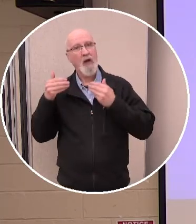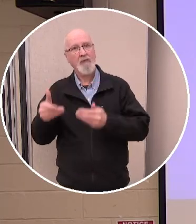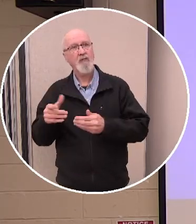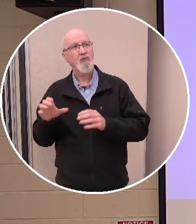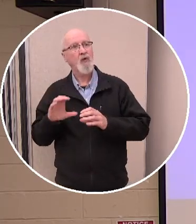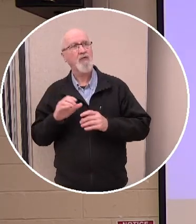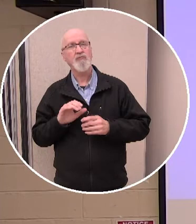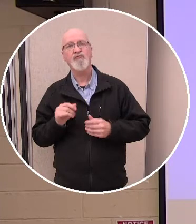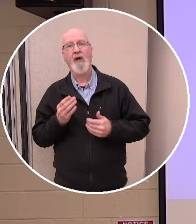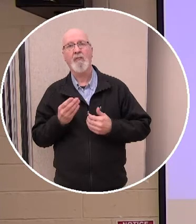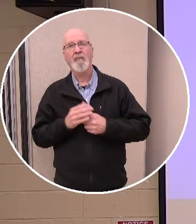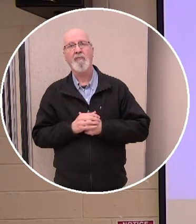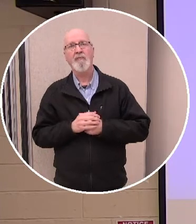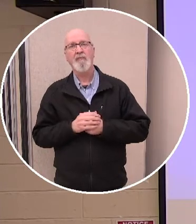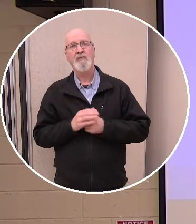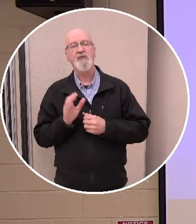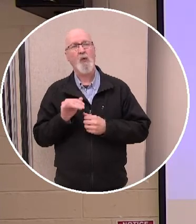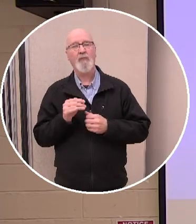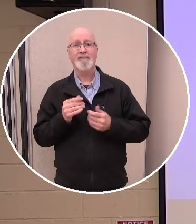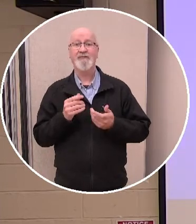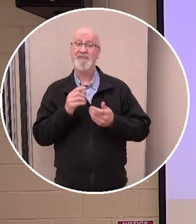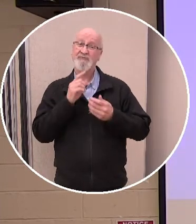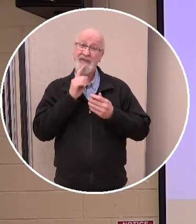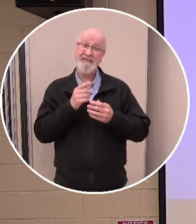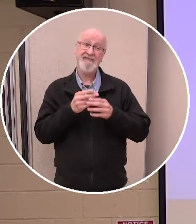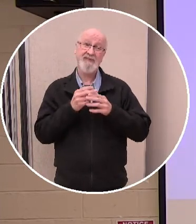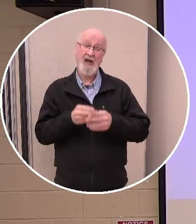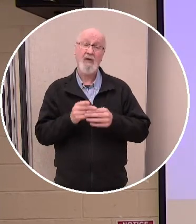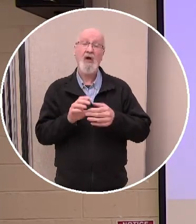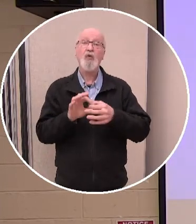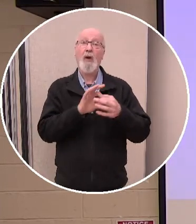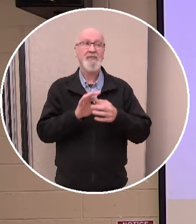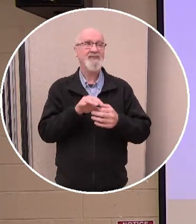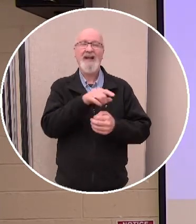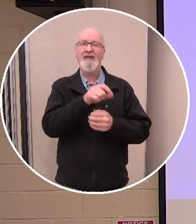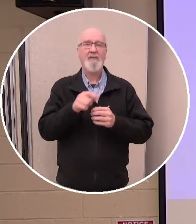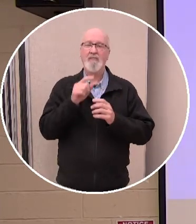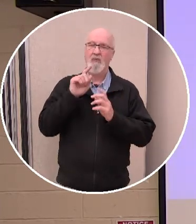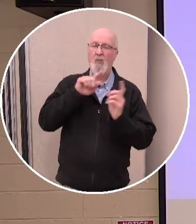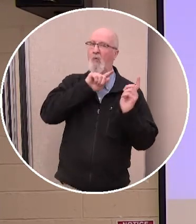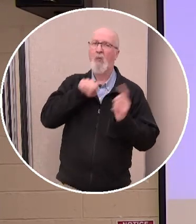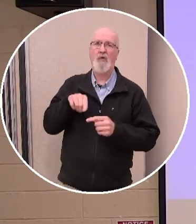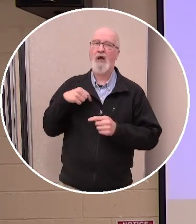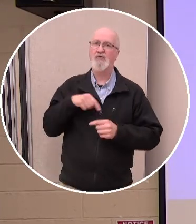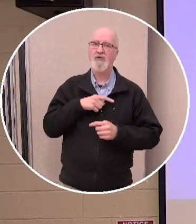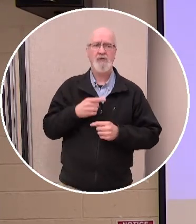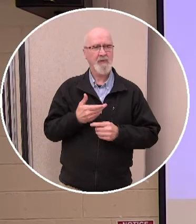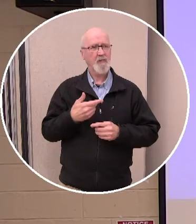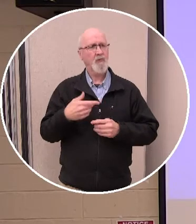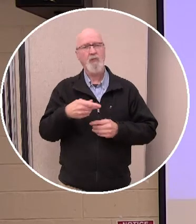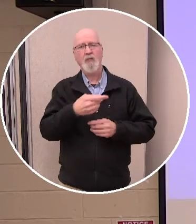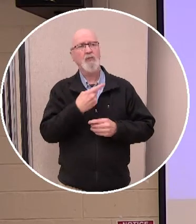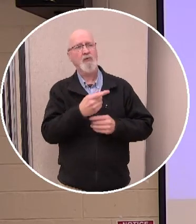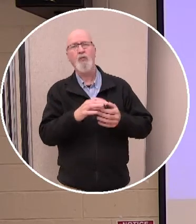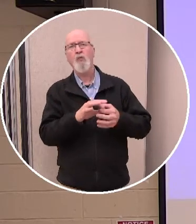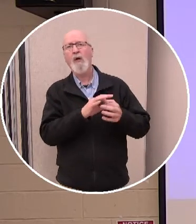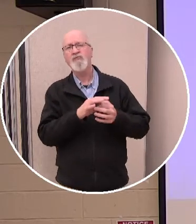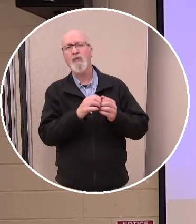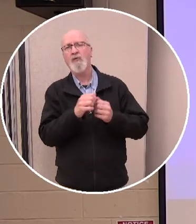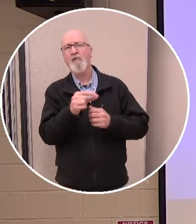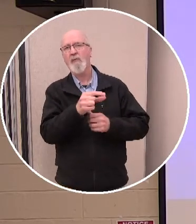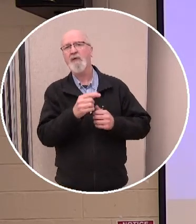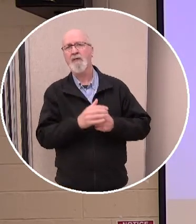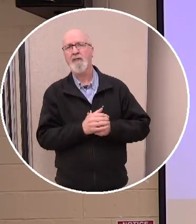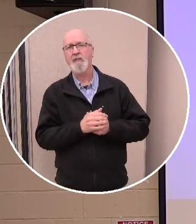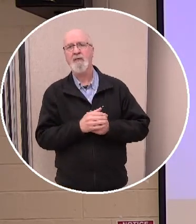piece. So from that point of view, it's a cooperative approach. It's not an ultimatum. It was and the executive of that particular time at the